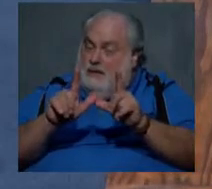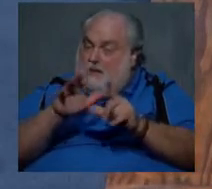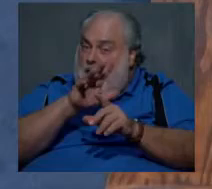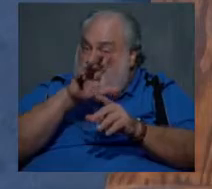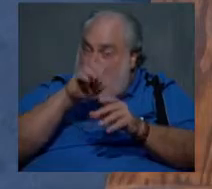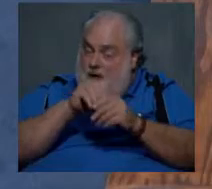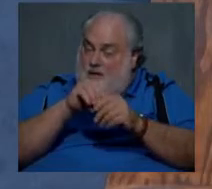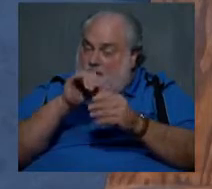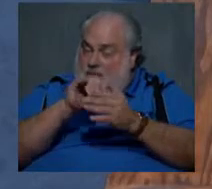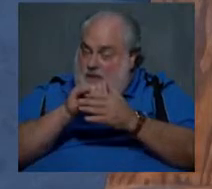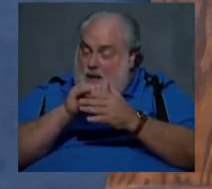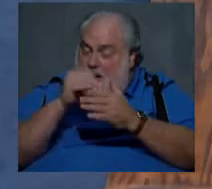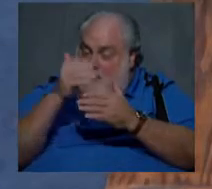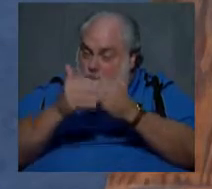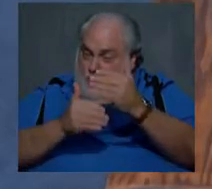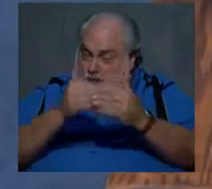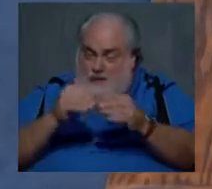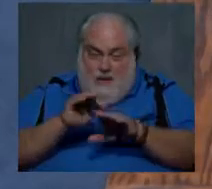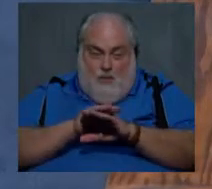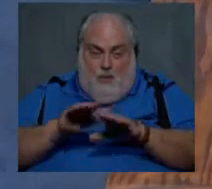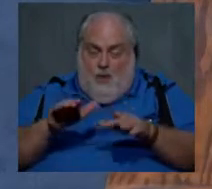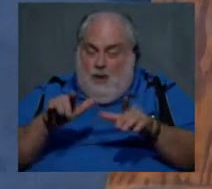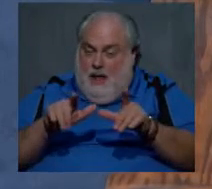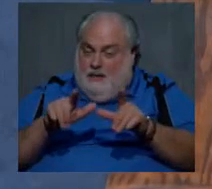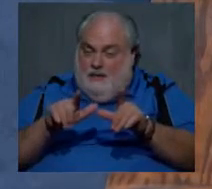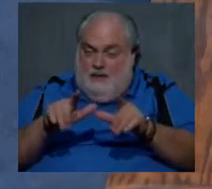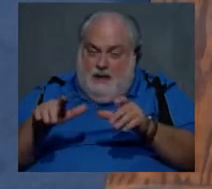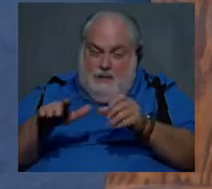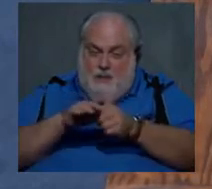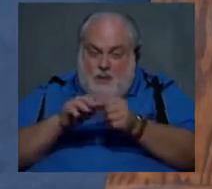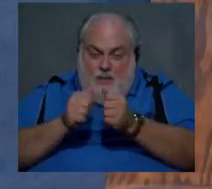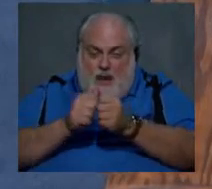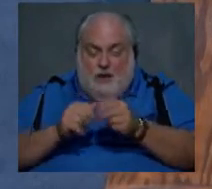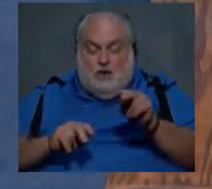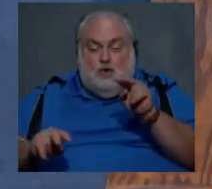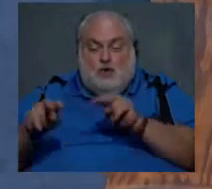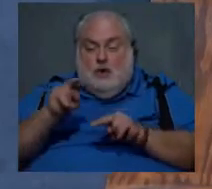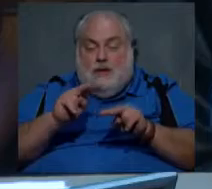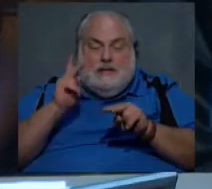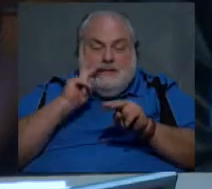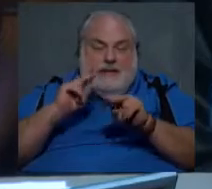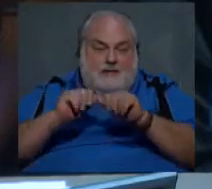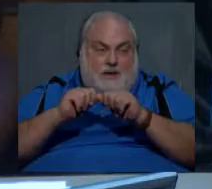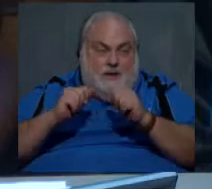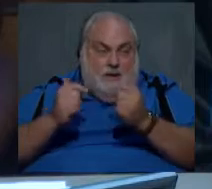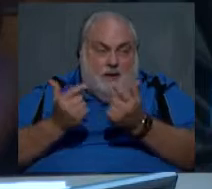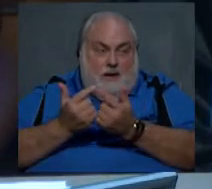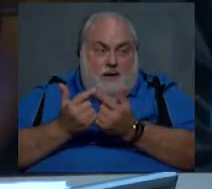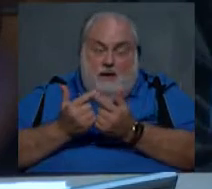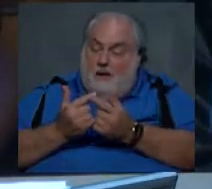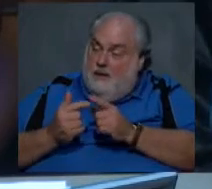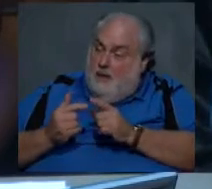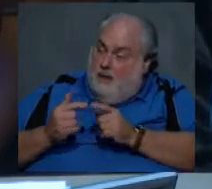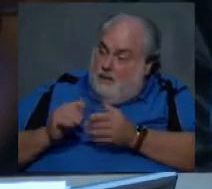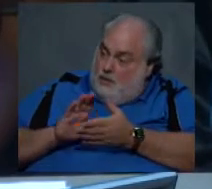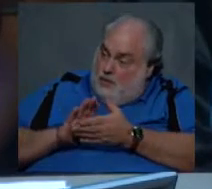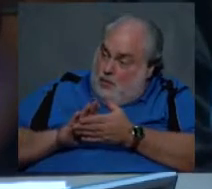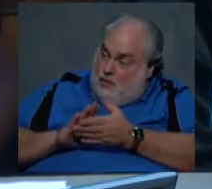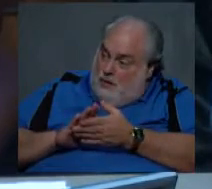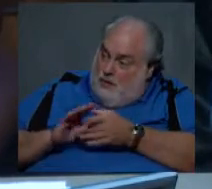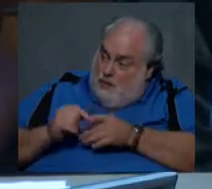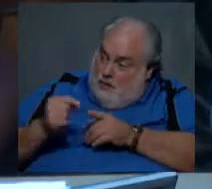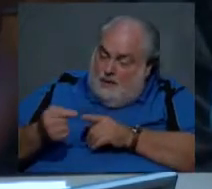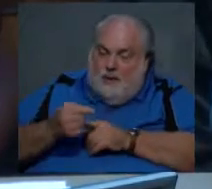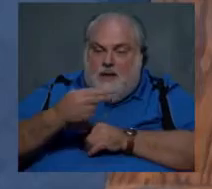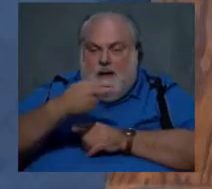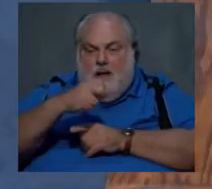consideration in terms of they don't license them in a complete vacuum without looking to see where the facility is. And there's a school directly across the street from this property?